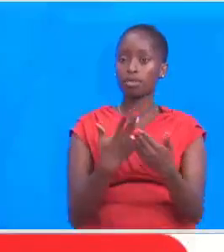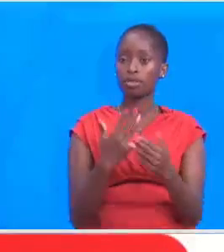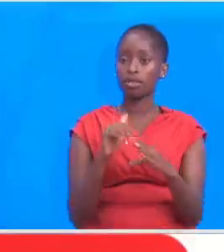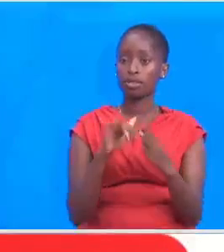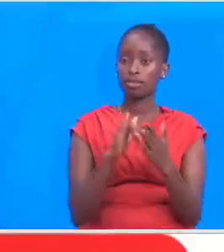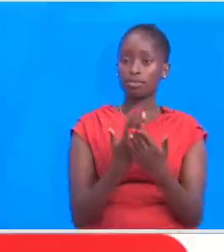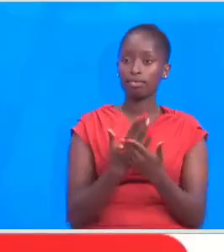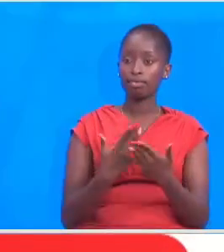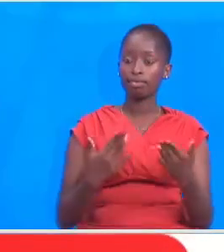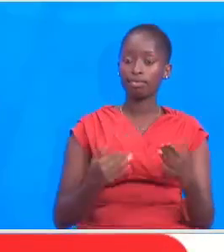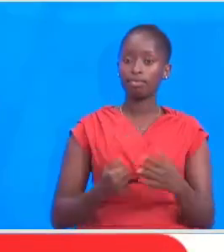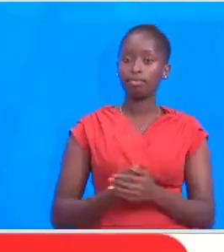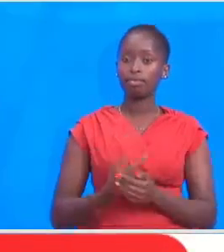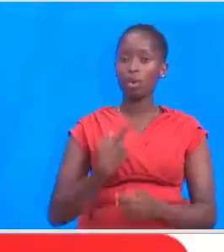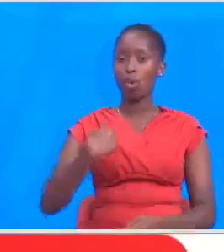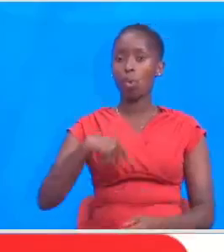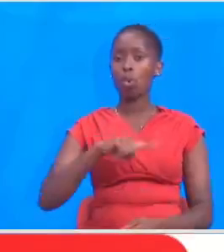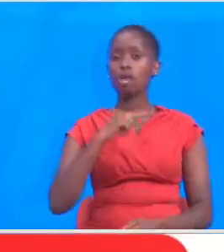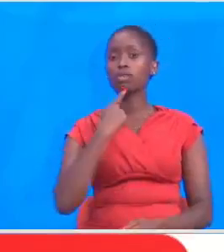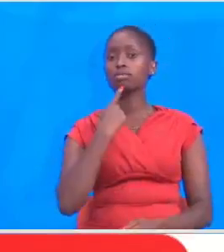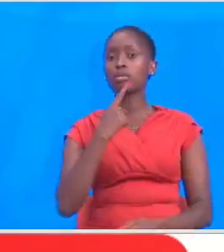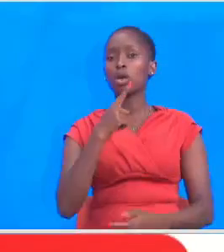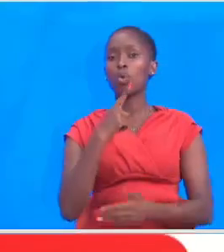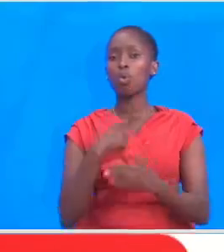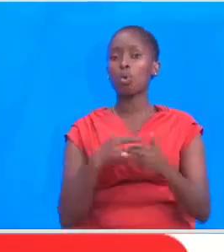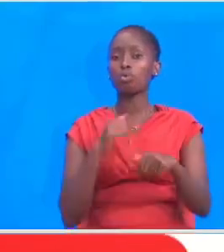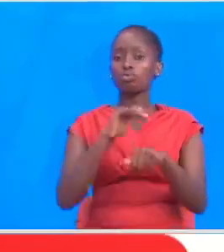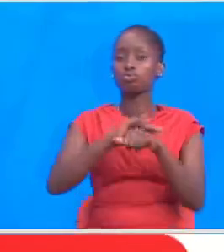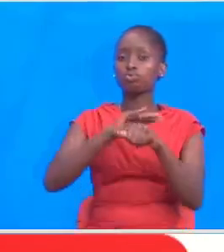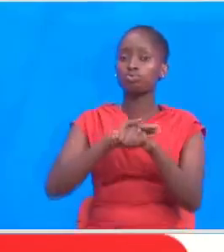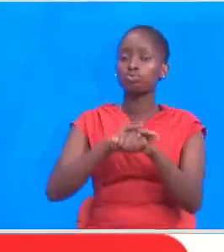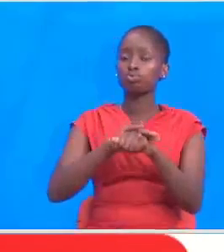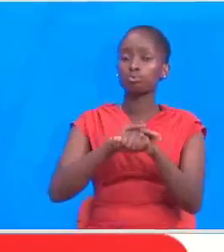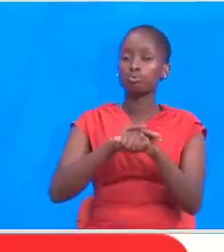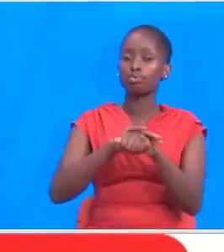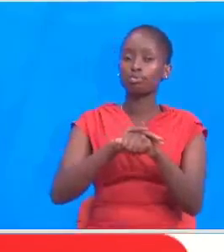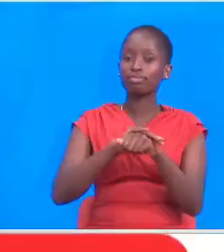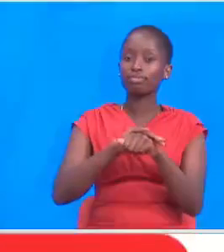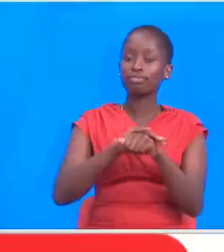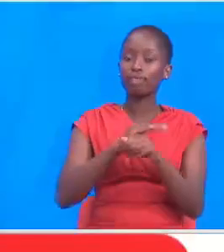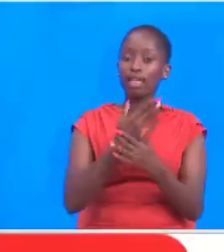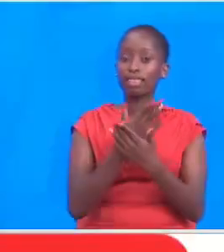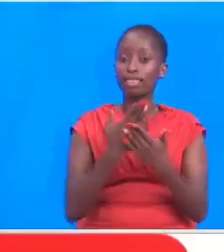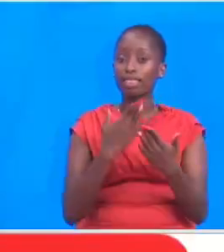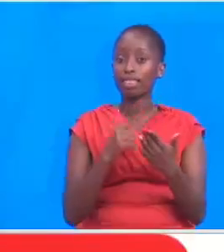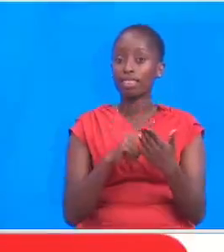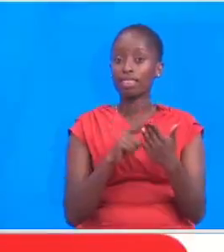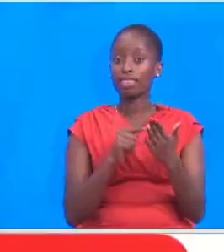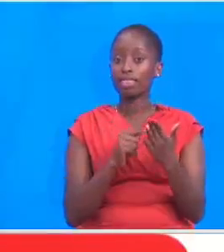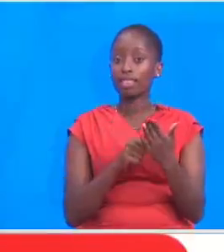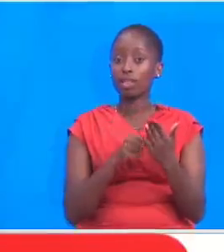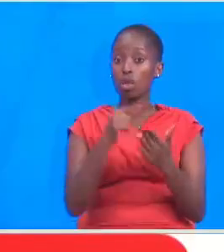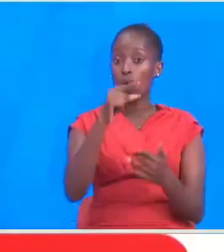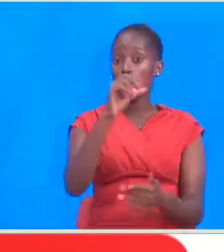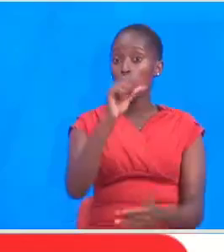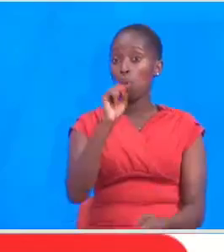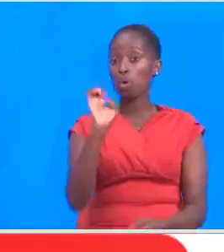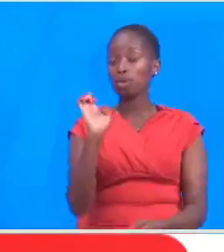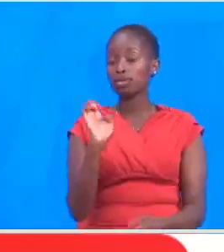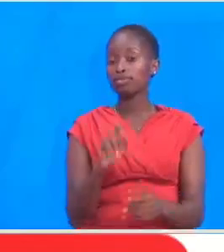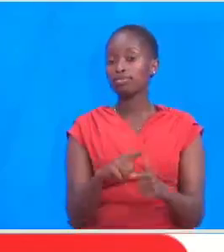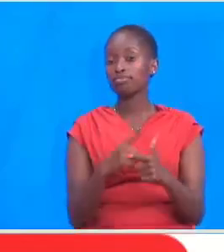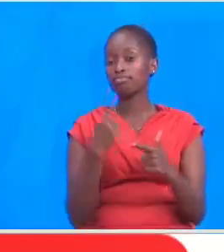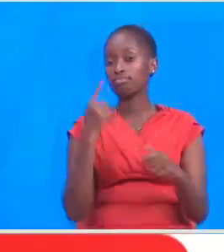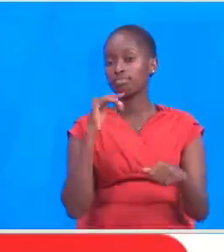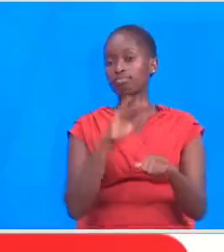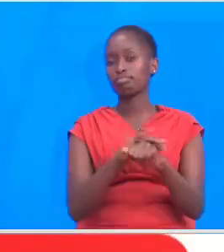what we are saying is that what is good for the goose is good for the gander. That we do not